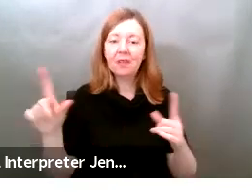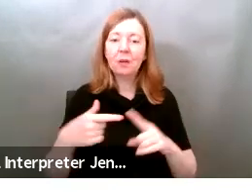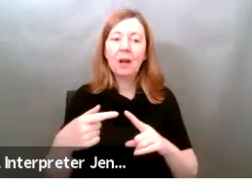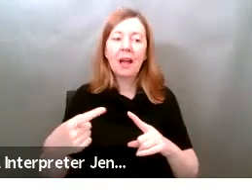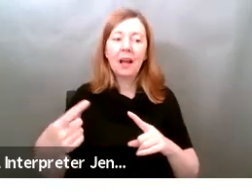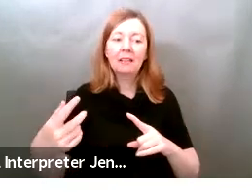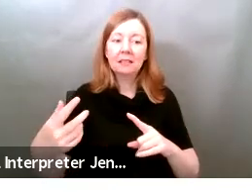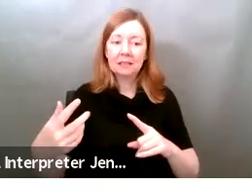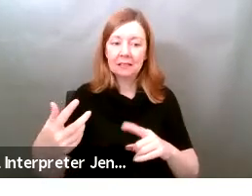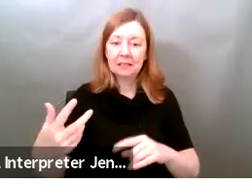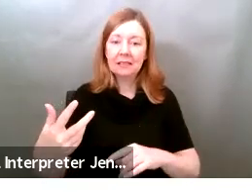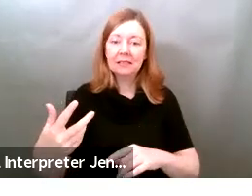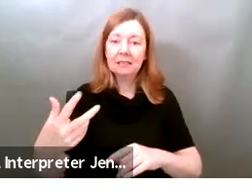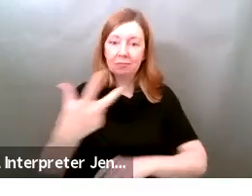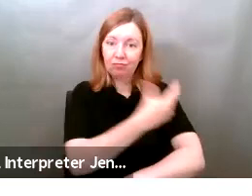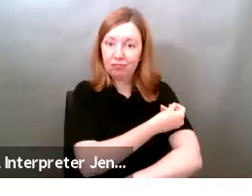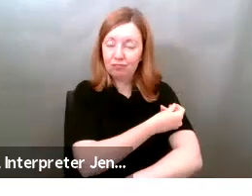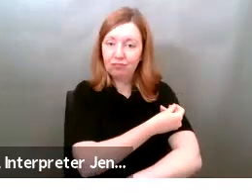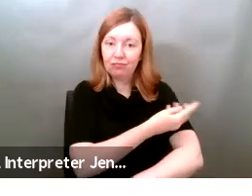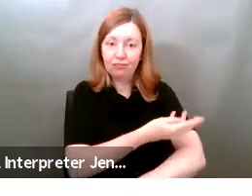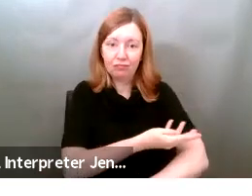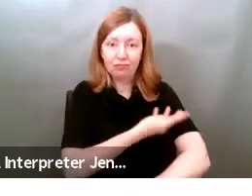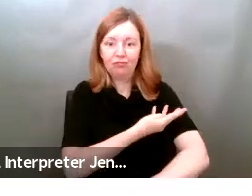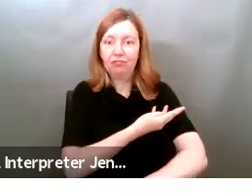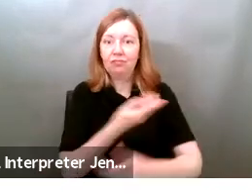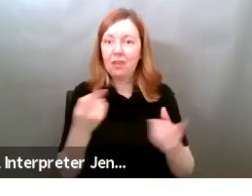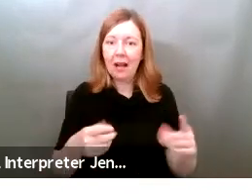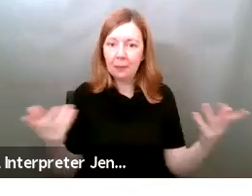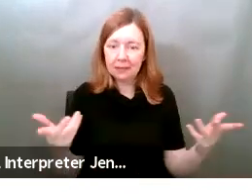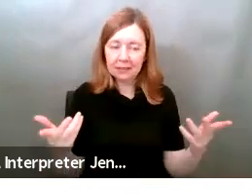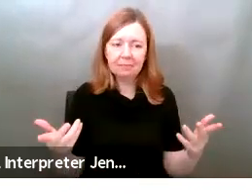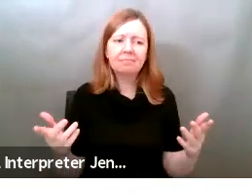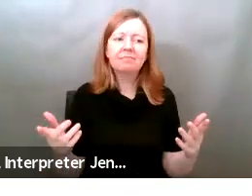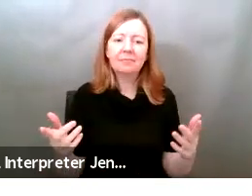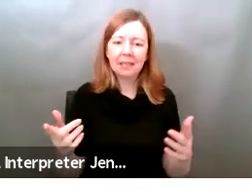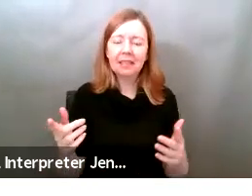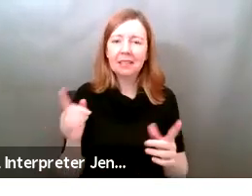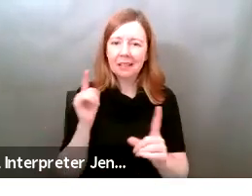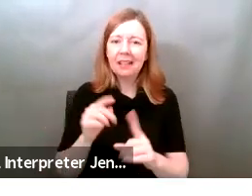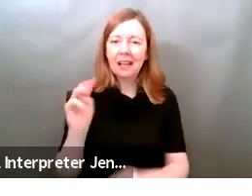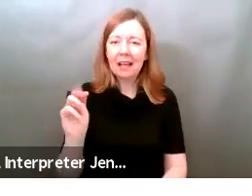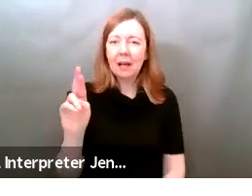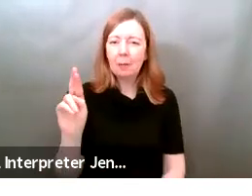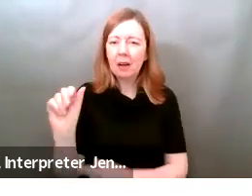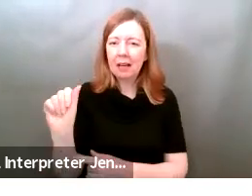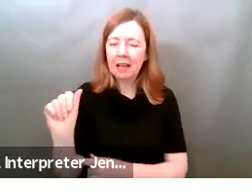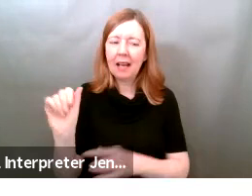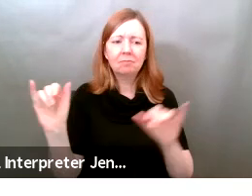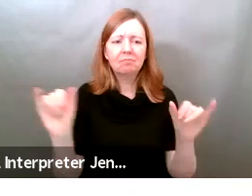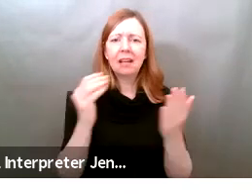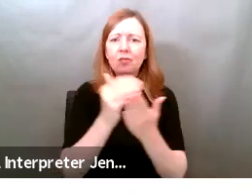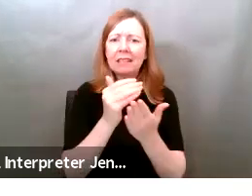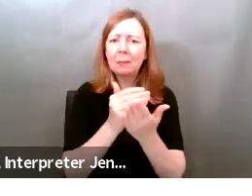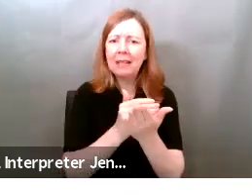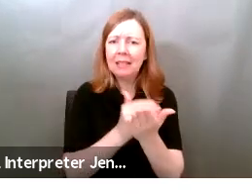into a body, what happens? Well, basically, like I shared with you, I think of this mRNA as being a little recipe book, and